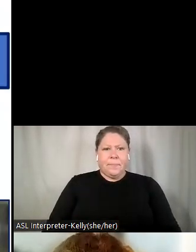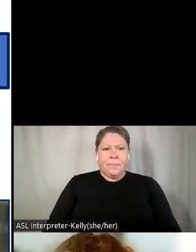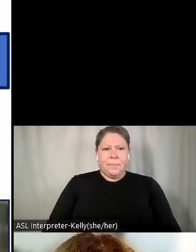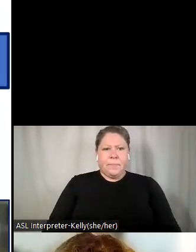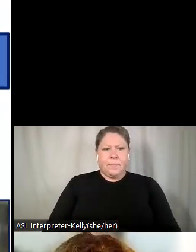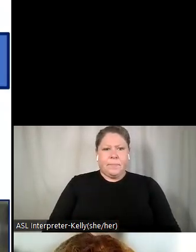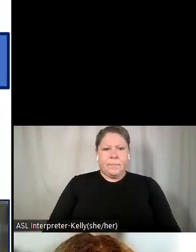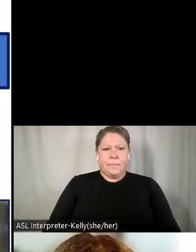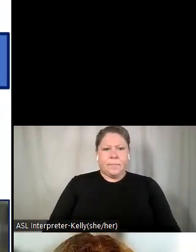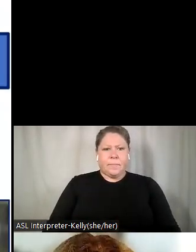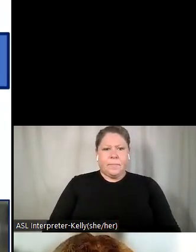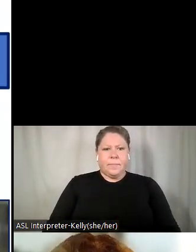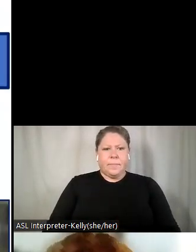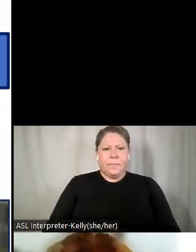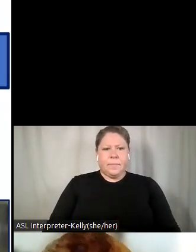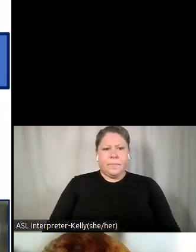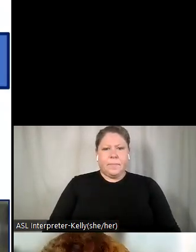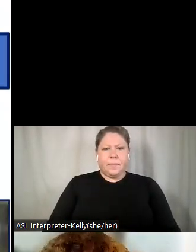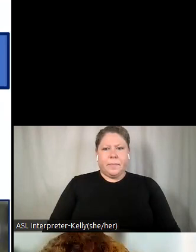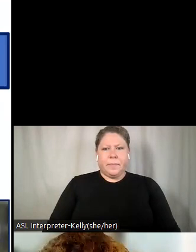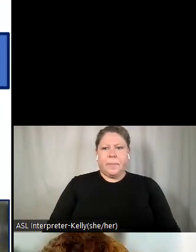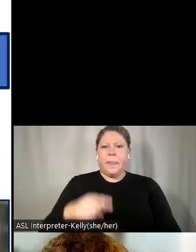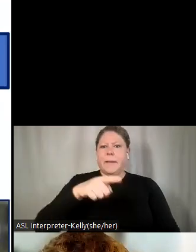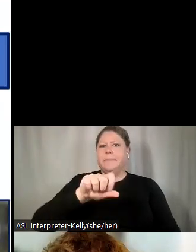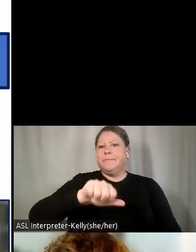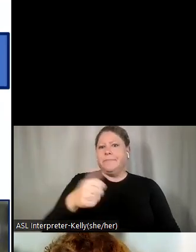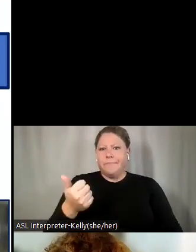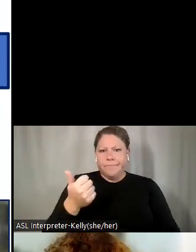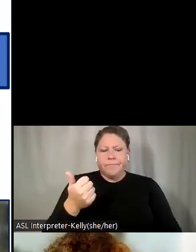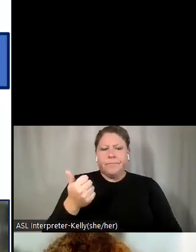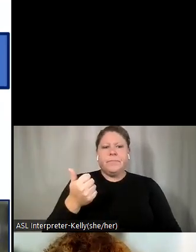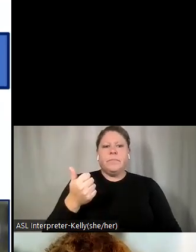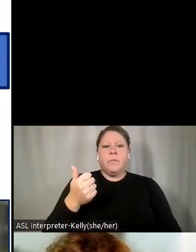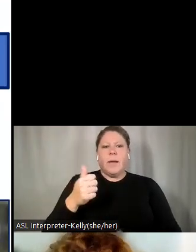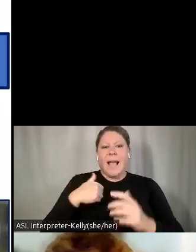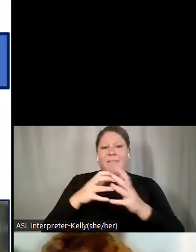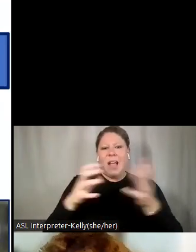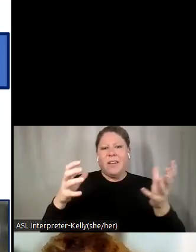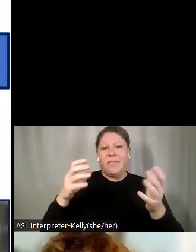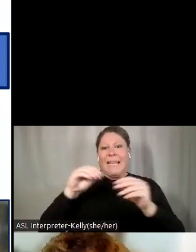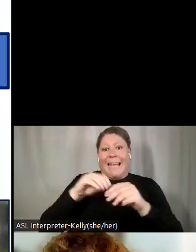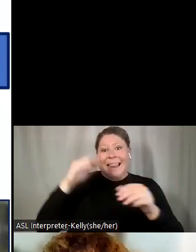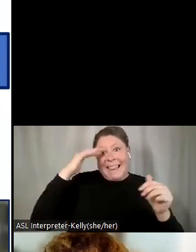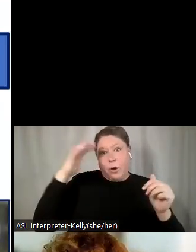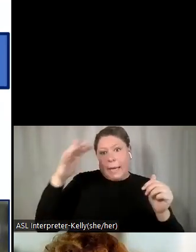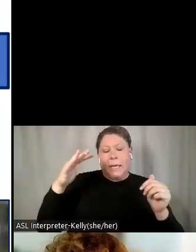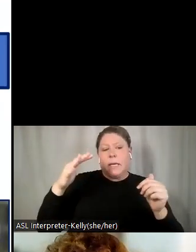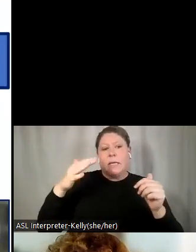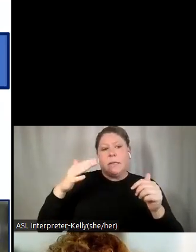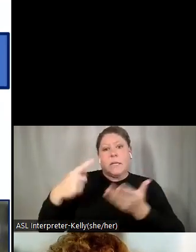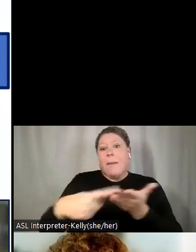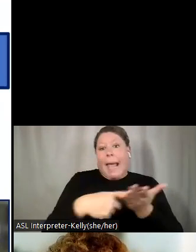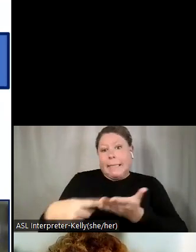This is another area where we have a lot of conversation, theoretical conversation, interesting debate among